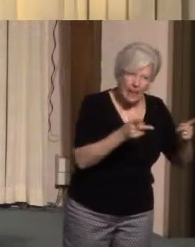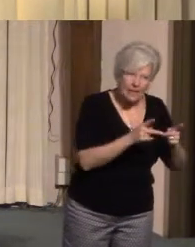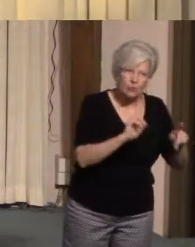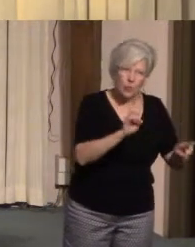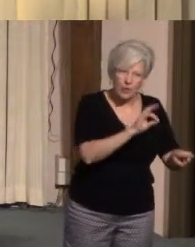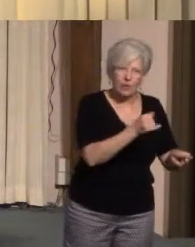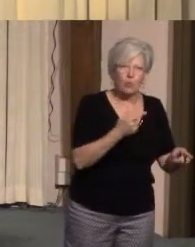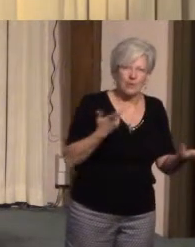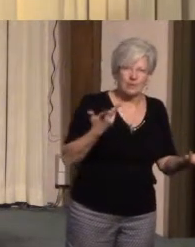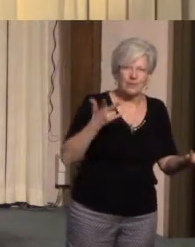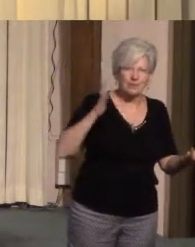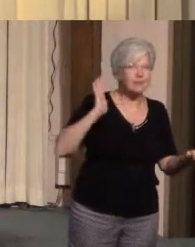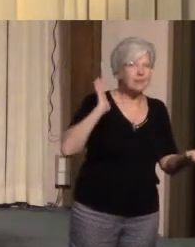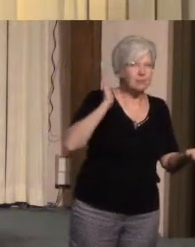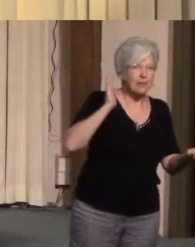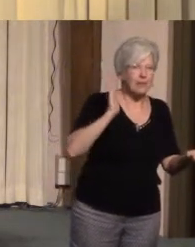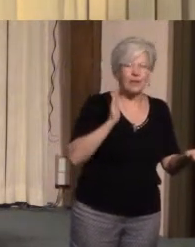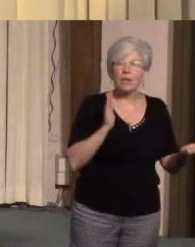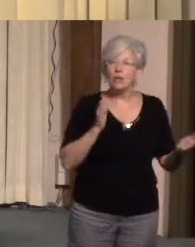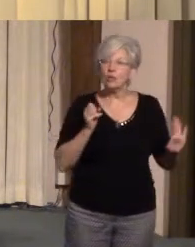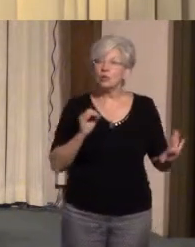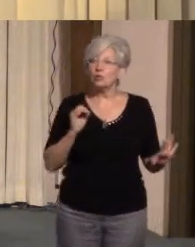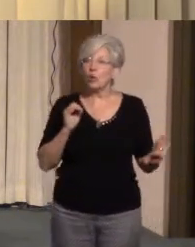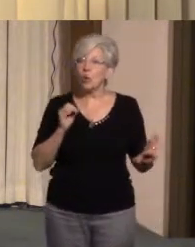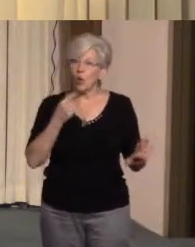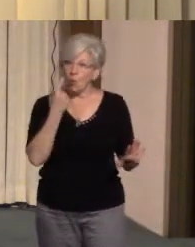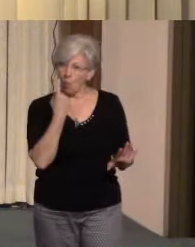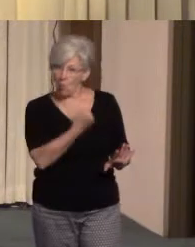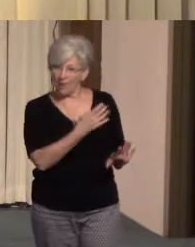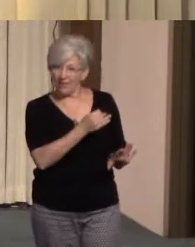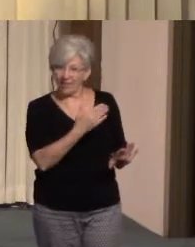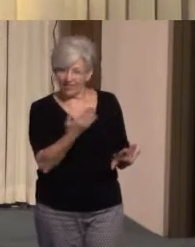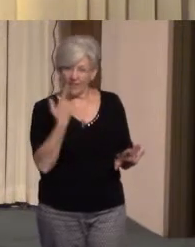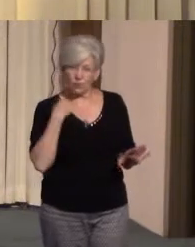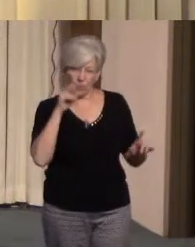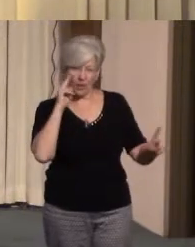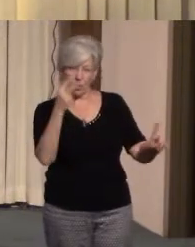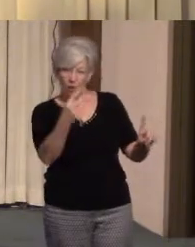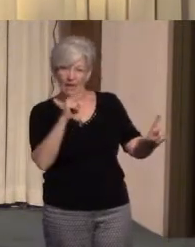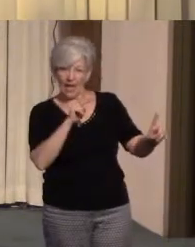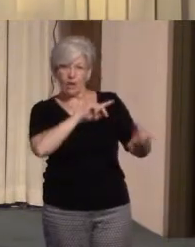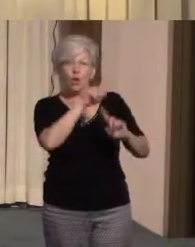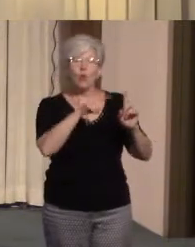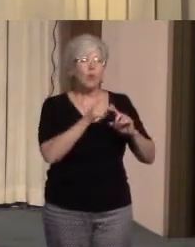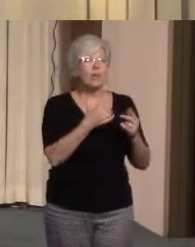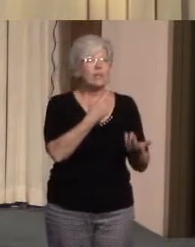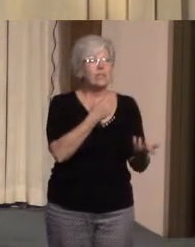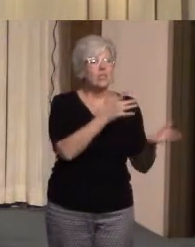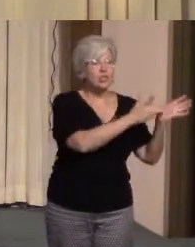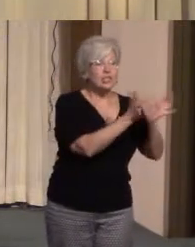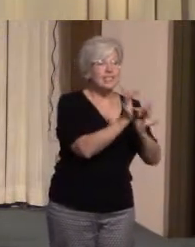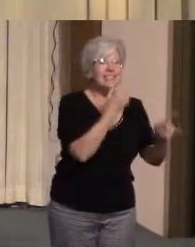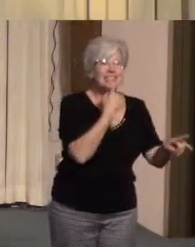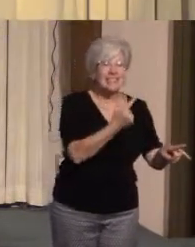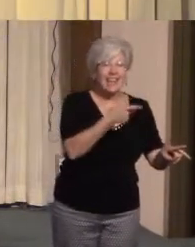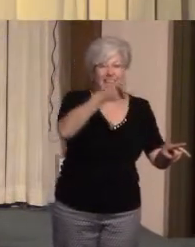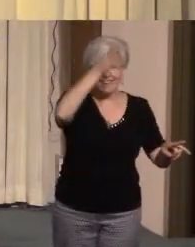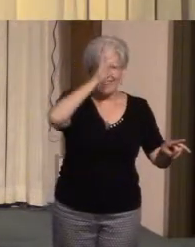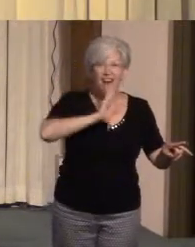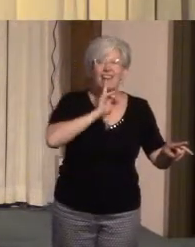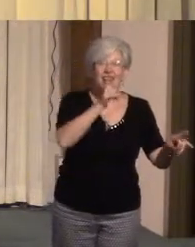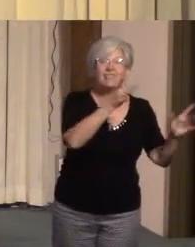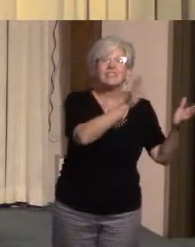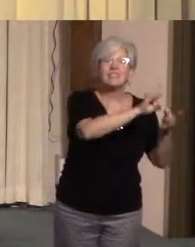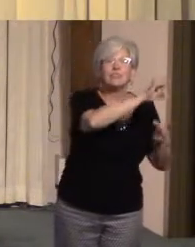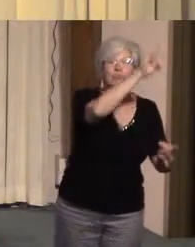So one of the things that we look at, and this is just kind of a historical sidebar, is when Jesus says God